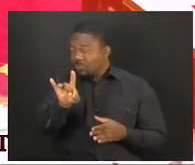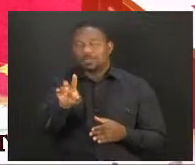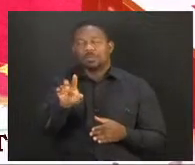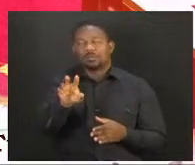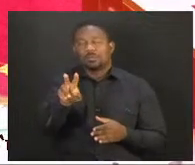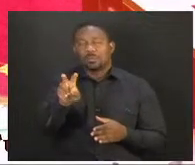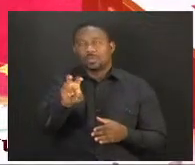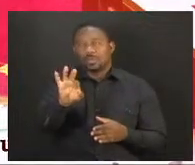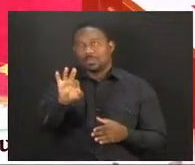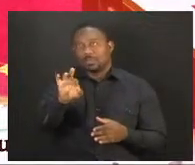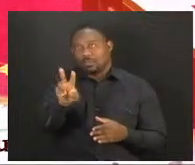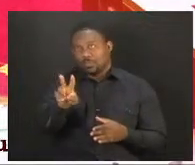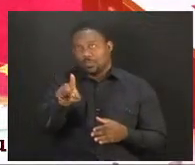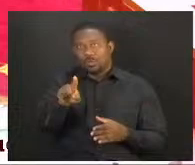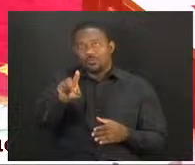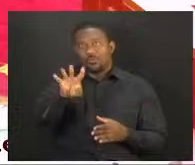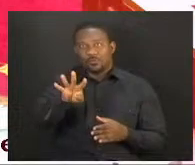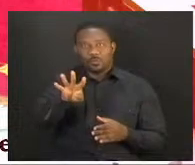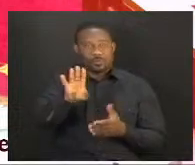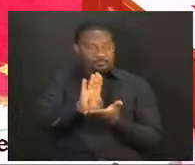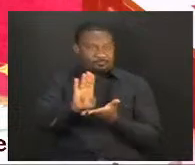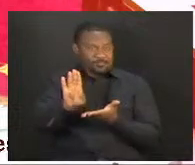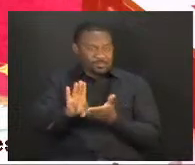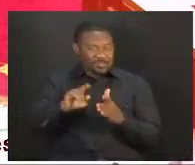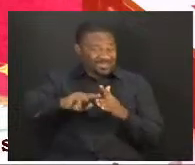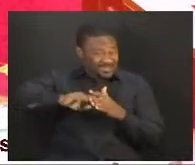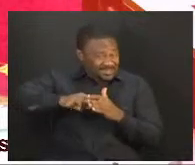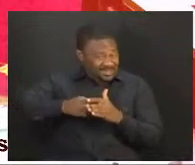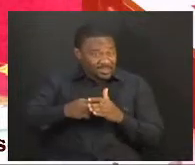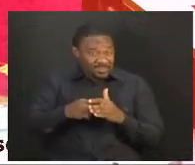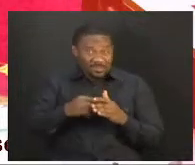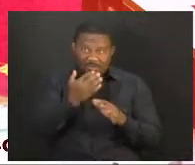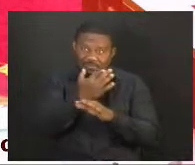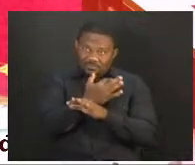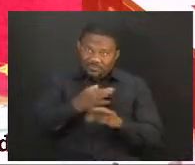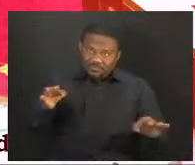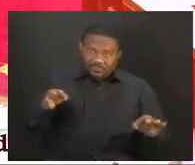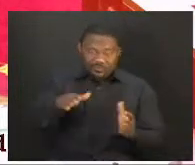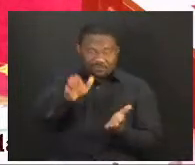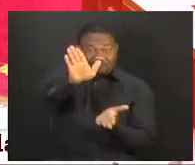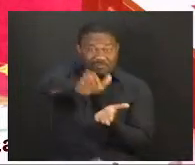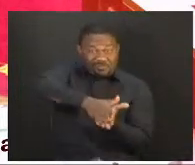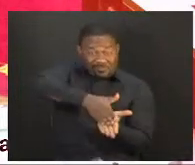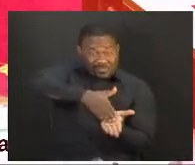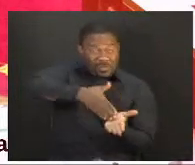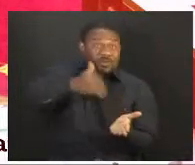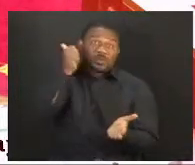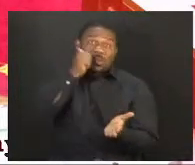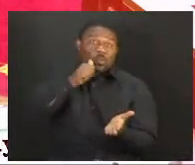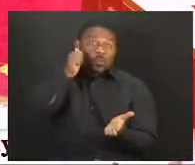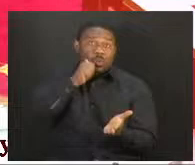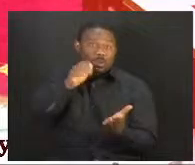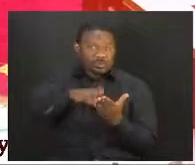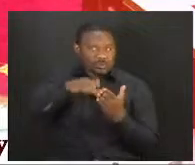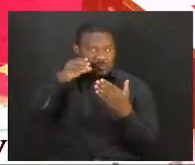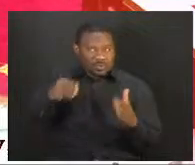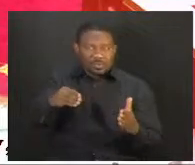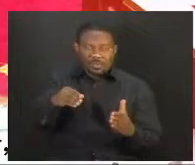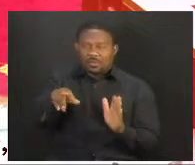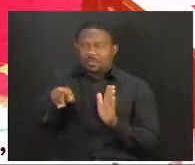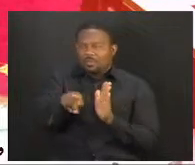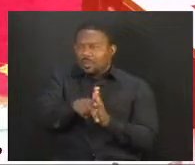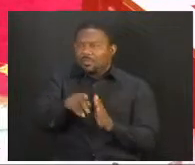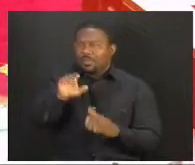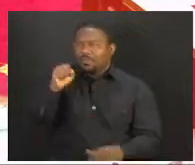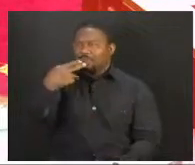292.4 million Ghana cedis to commence the distribution of free sanitary pads to female students in primary and secondary schools.